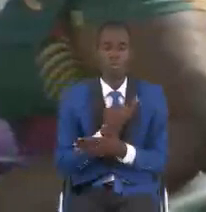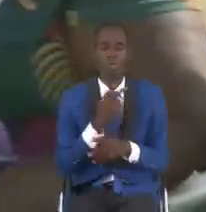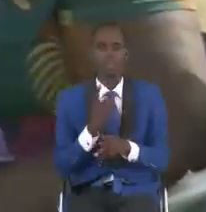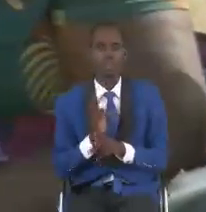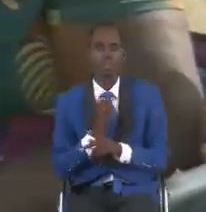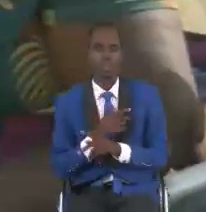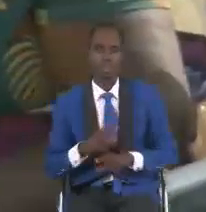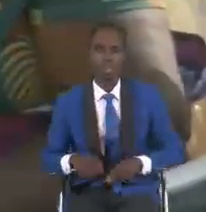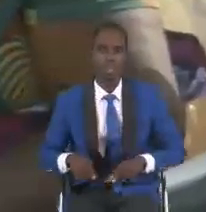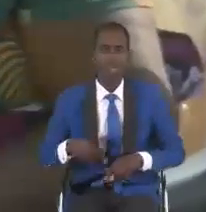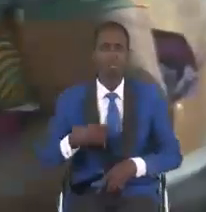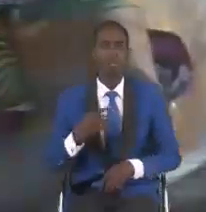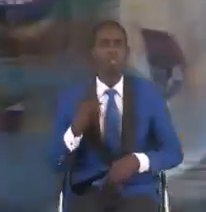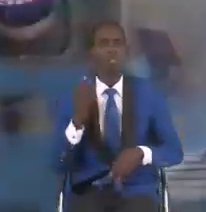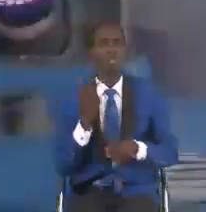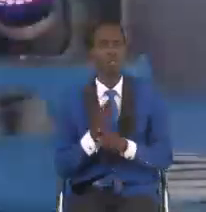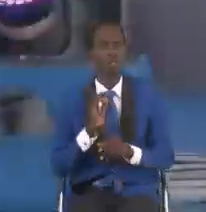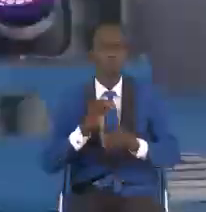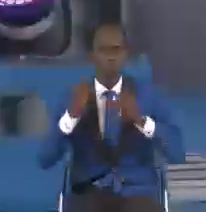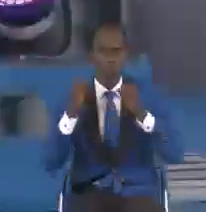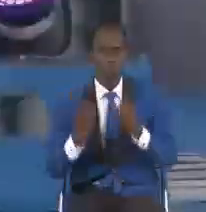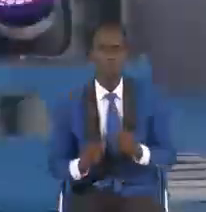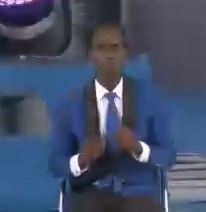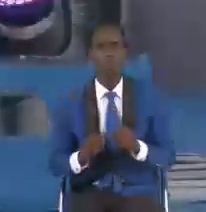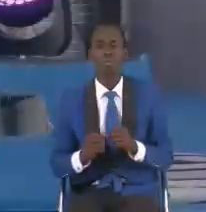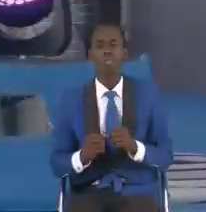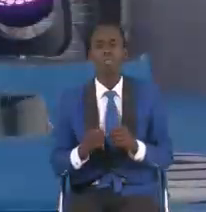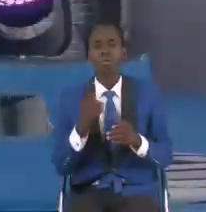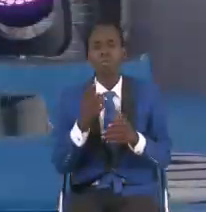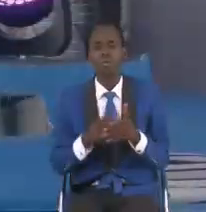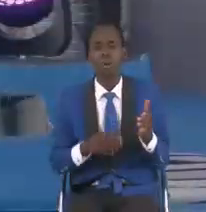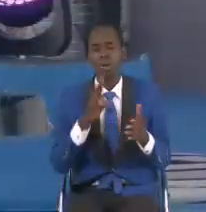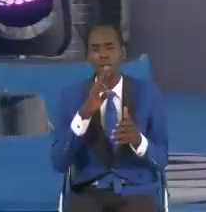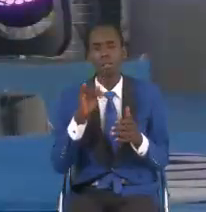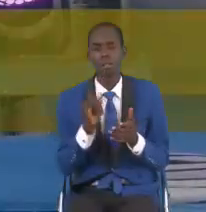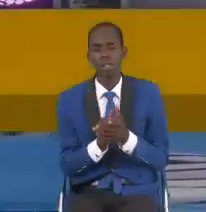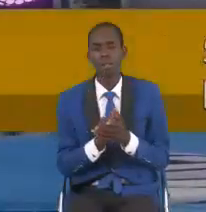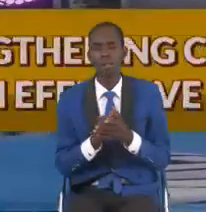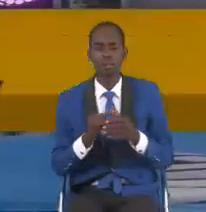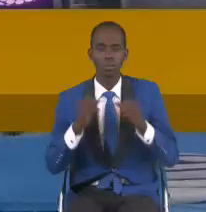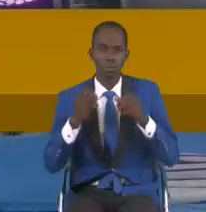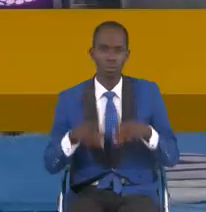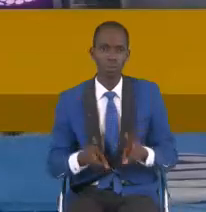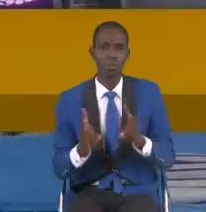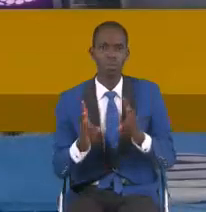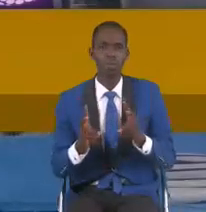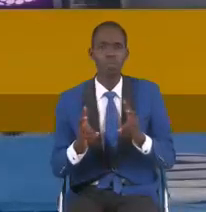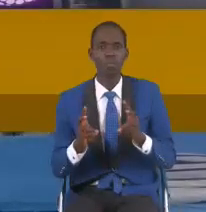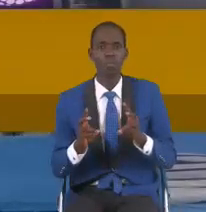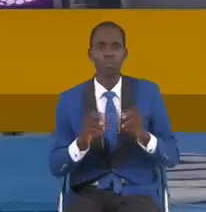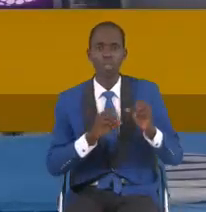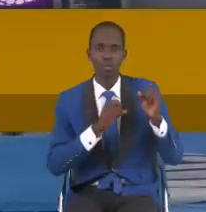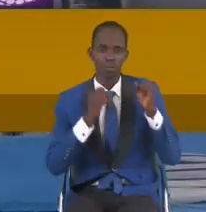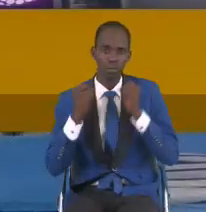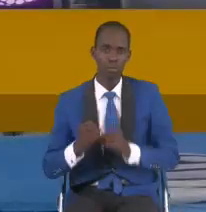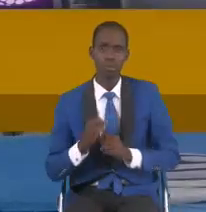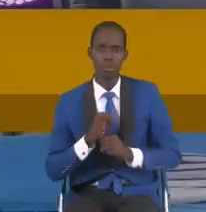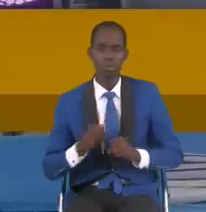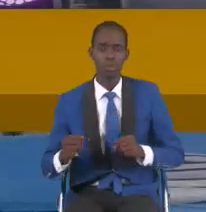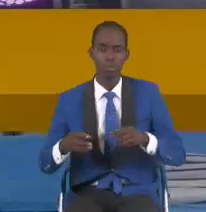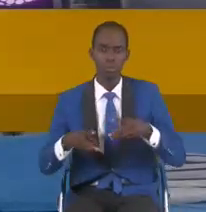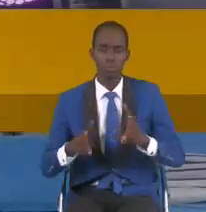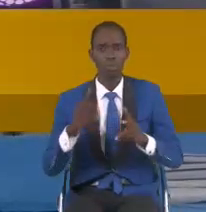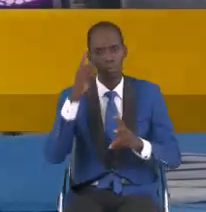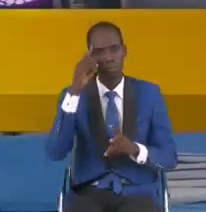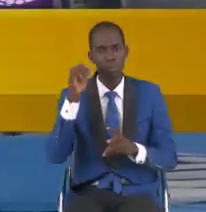us strong, strengthening channels for an effective ministry? As we